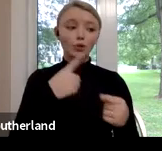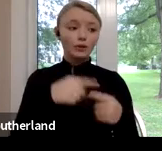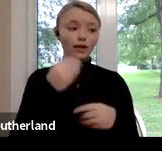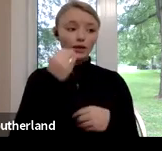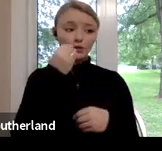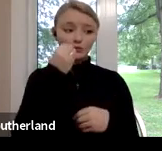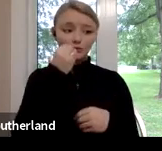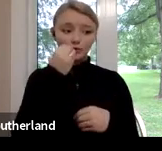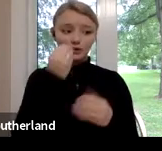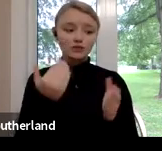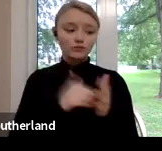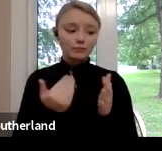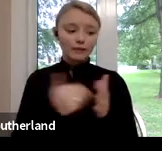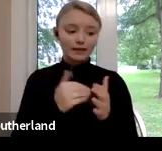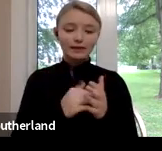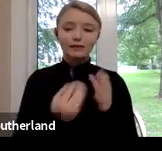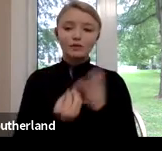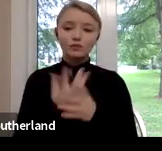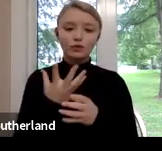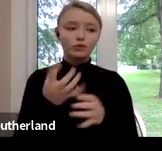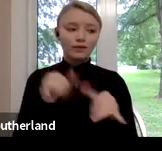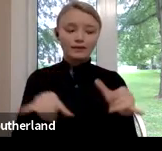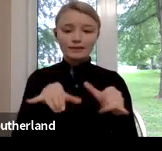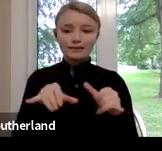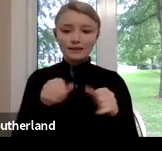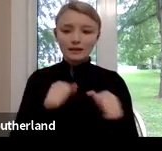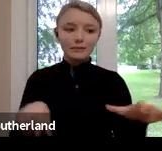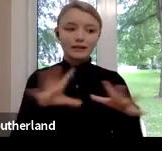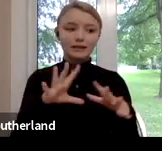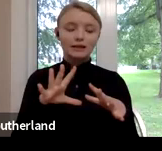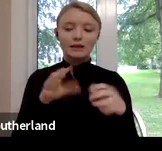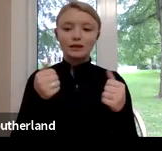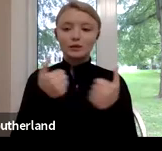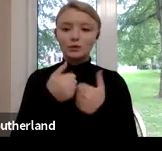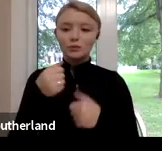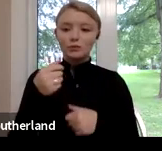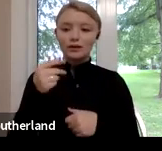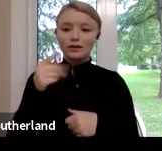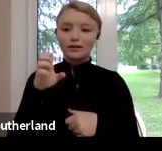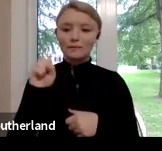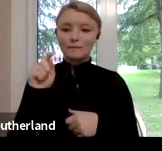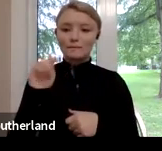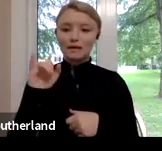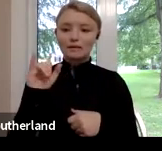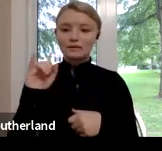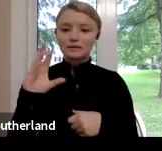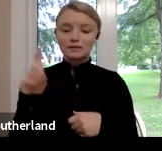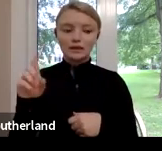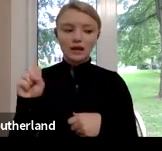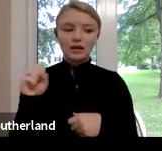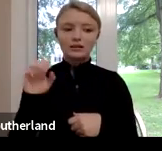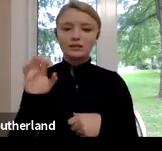repeatedly grown on the same land with pesticides, fertilizers, and scientists